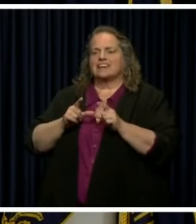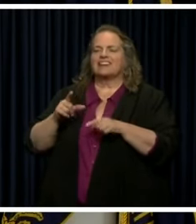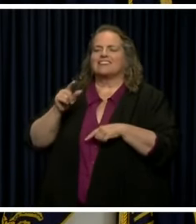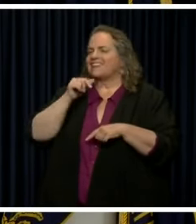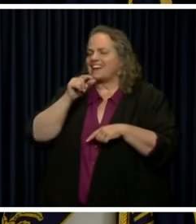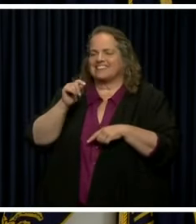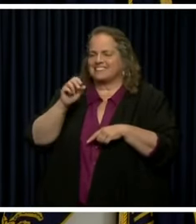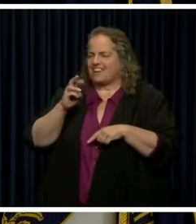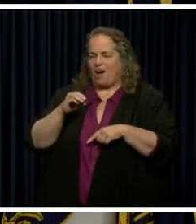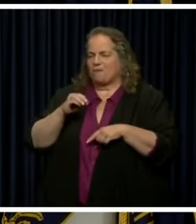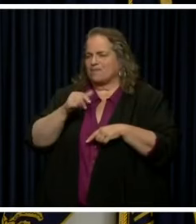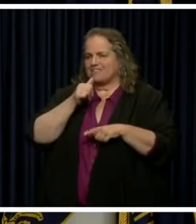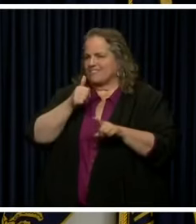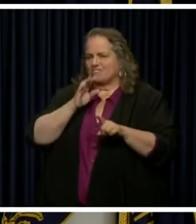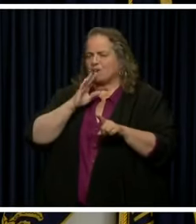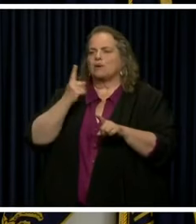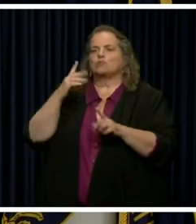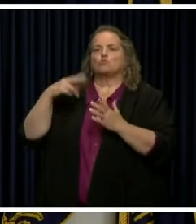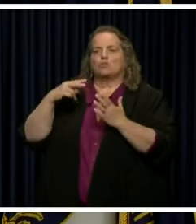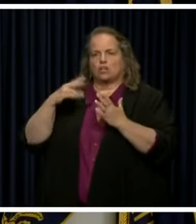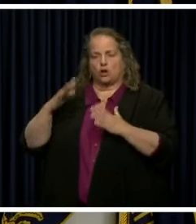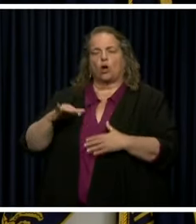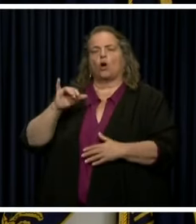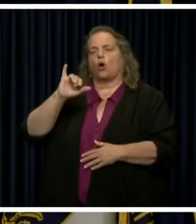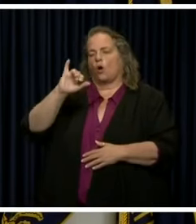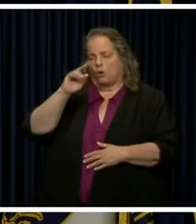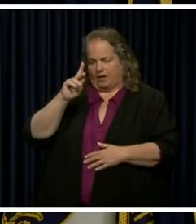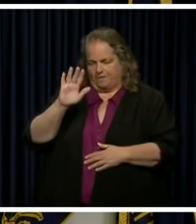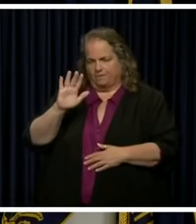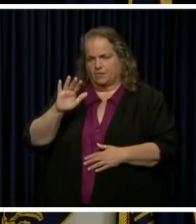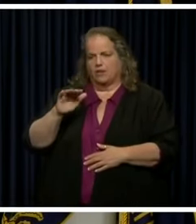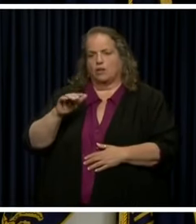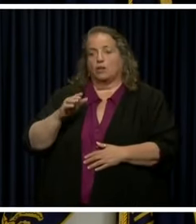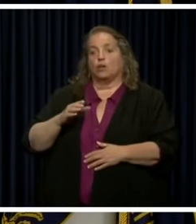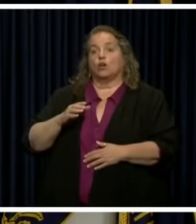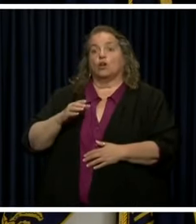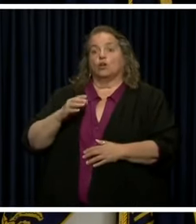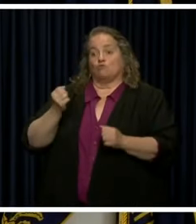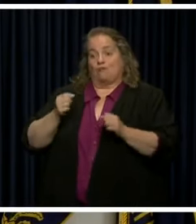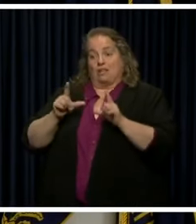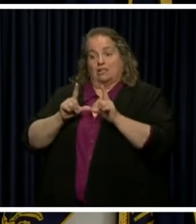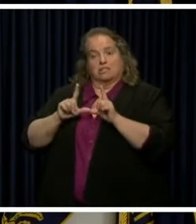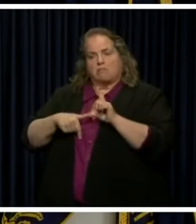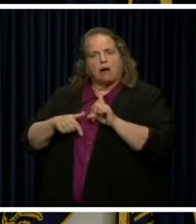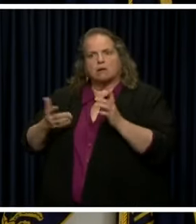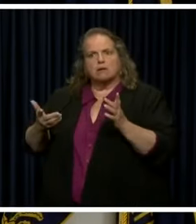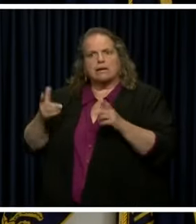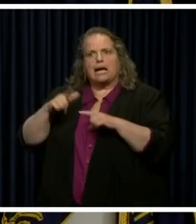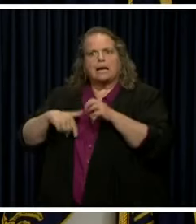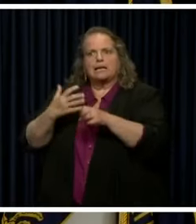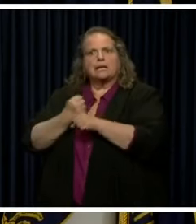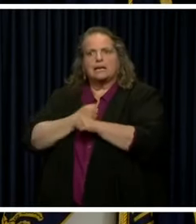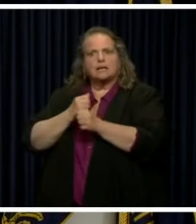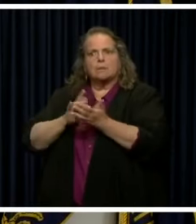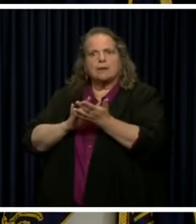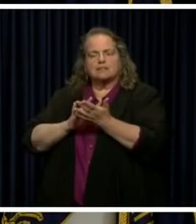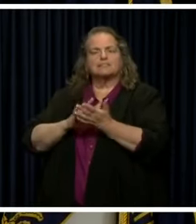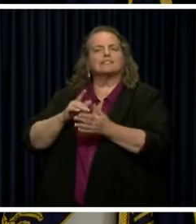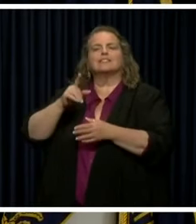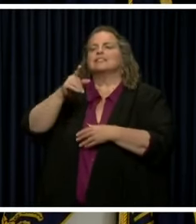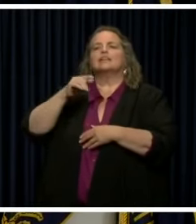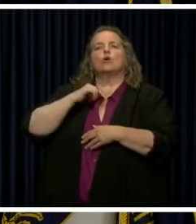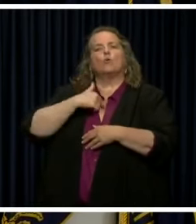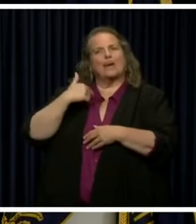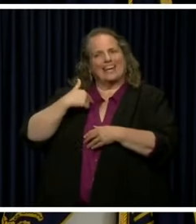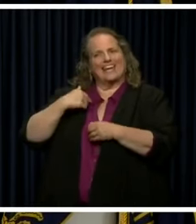himself. So we have, through an executive order, extended everybody's driver's license. That expiration